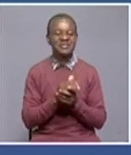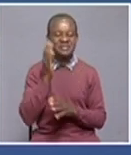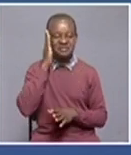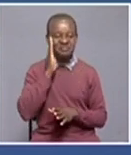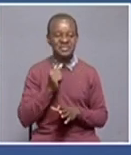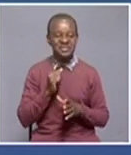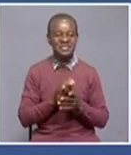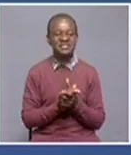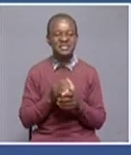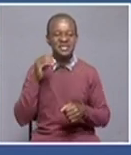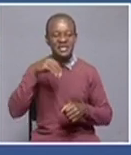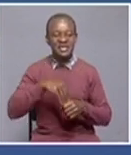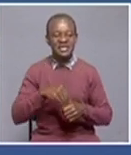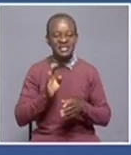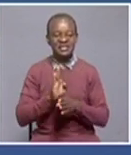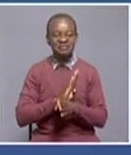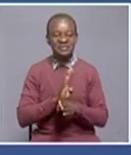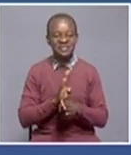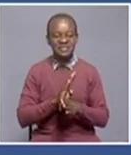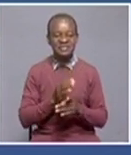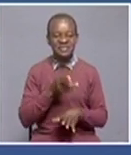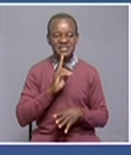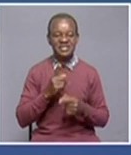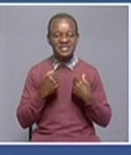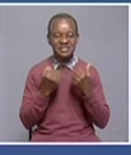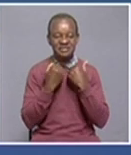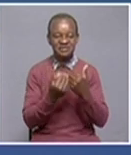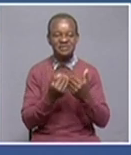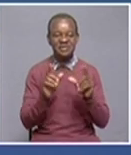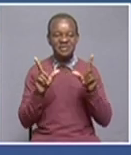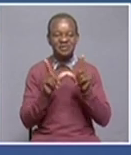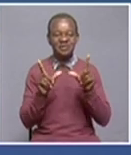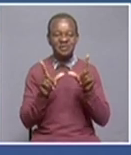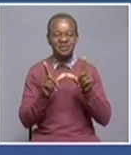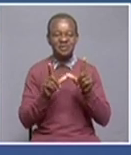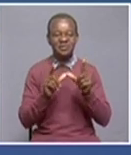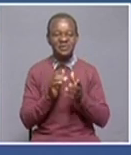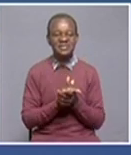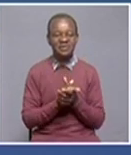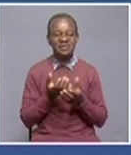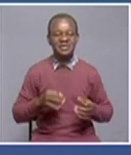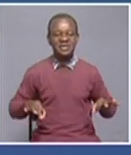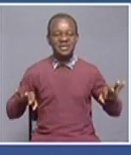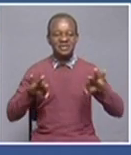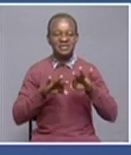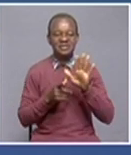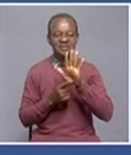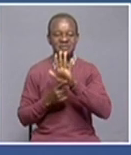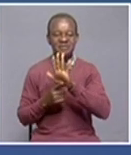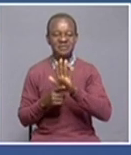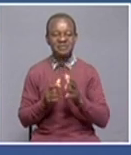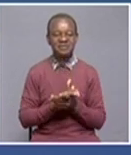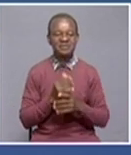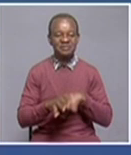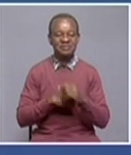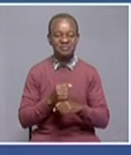shed light on the significance of the Windhoek Industrial and Agricultural Show, its evolution over the years, and the vital